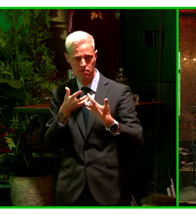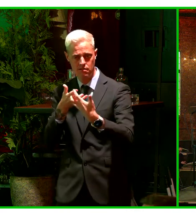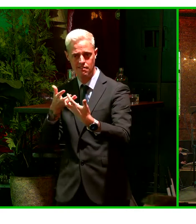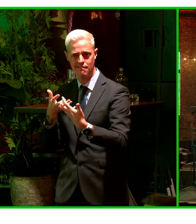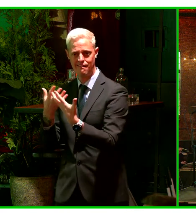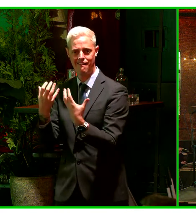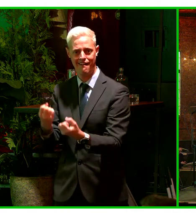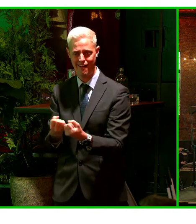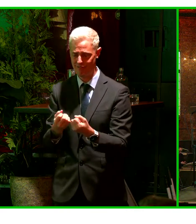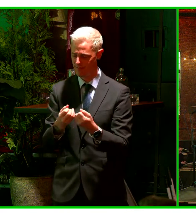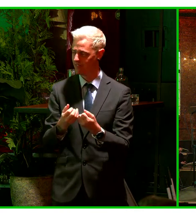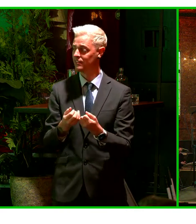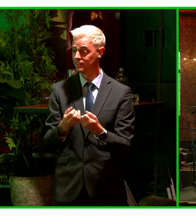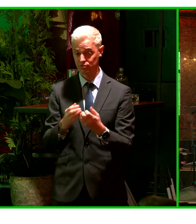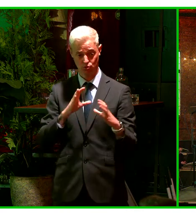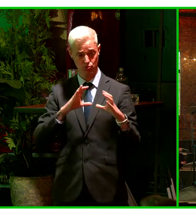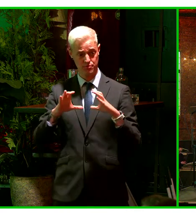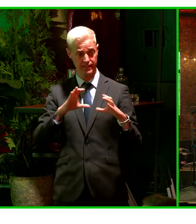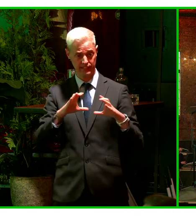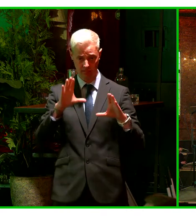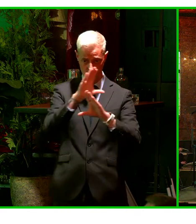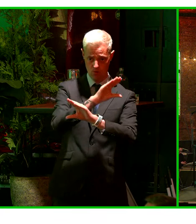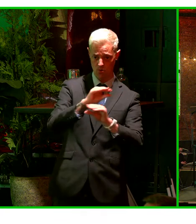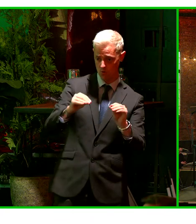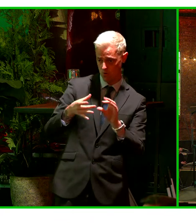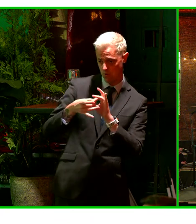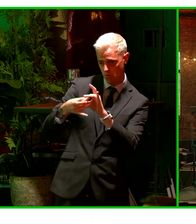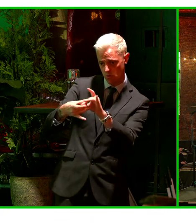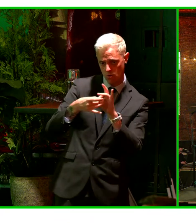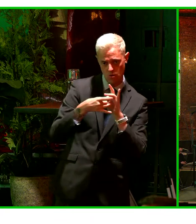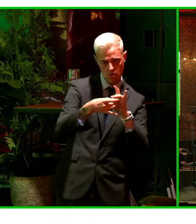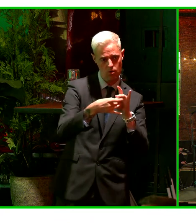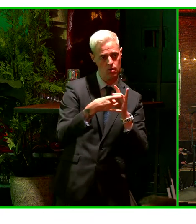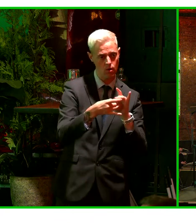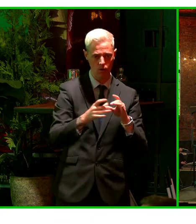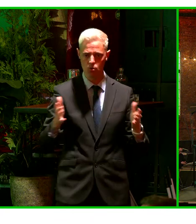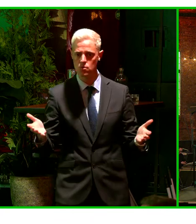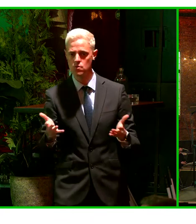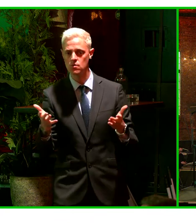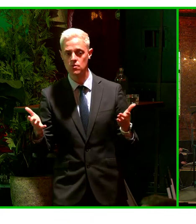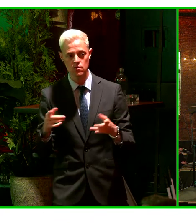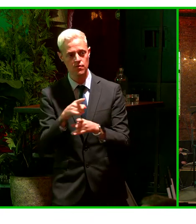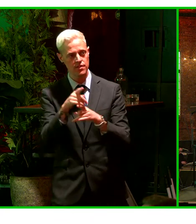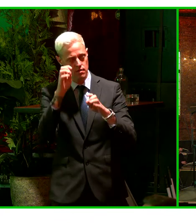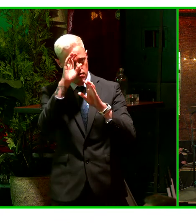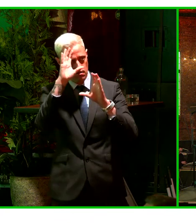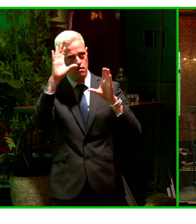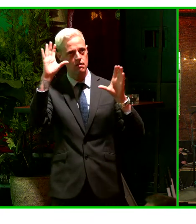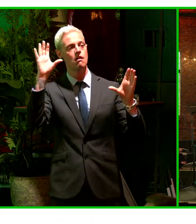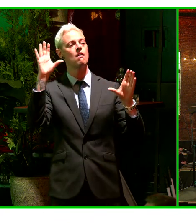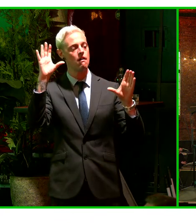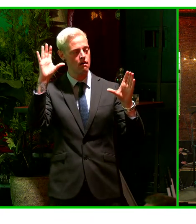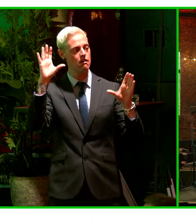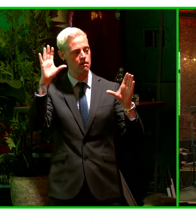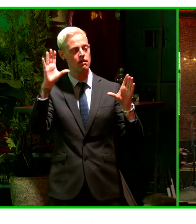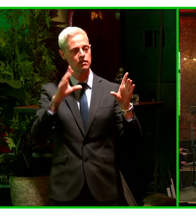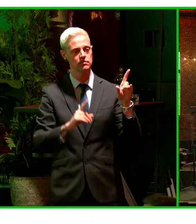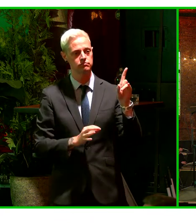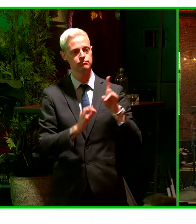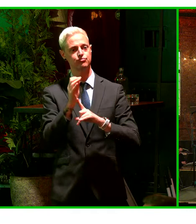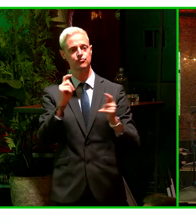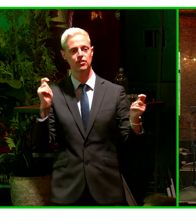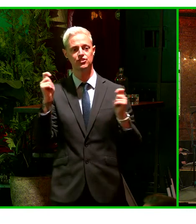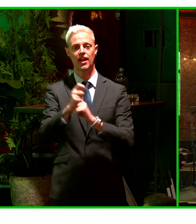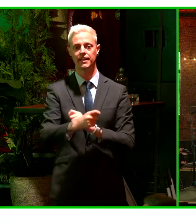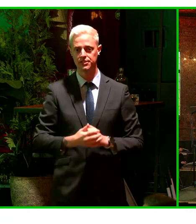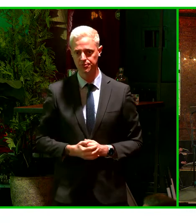where, you know, we've got that communication vehicle, so we should be pushing out, using that to get some of the key messages out, some of the behavioural change